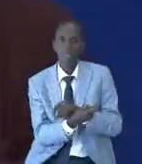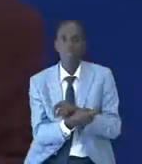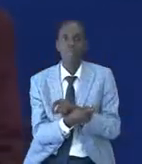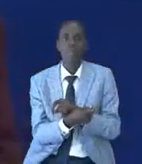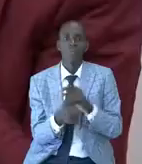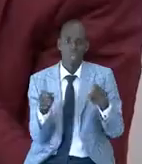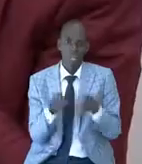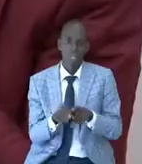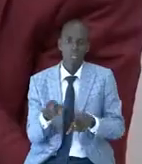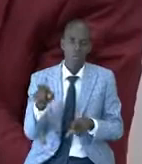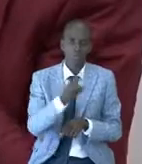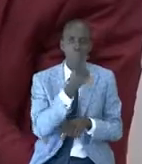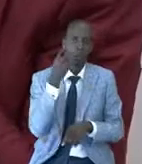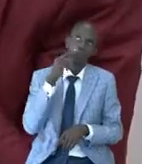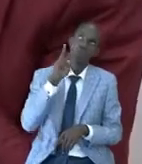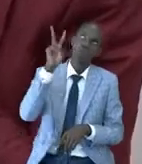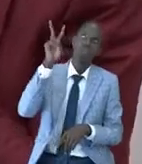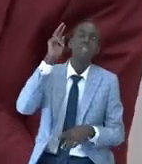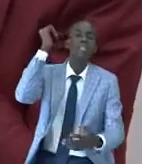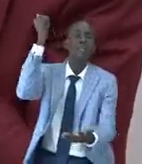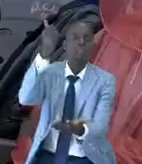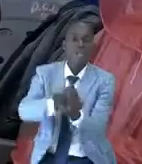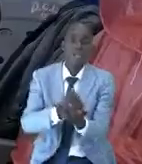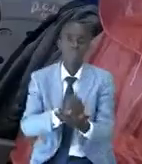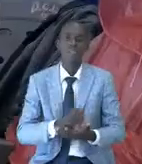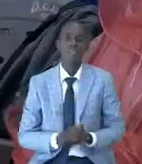you behold. Amen. Amen.